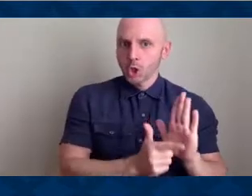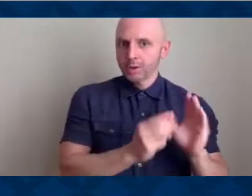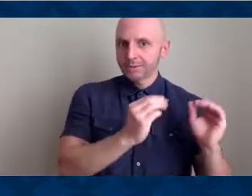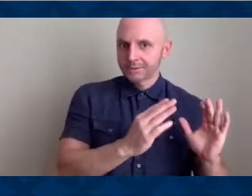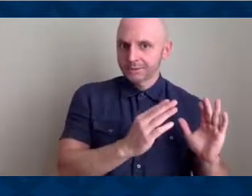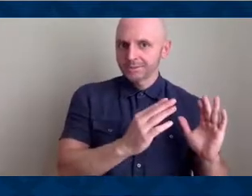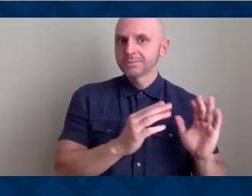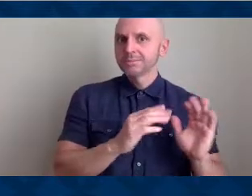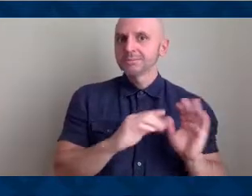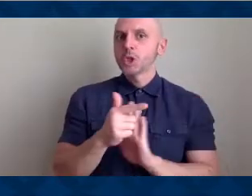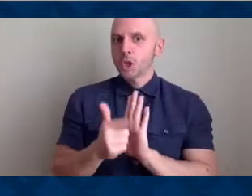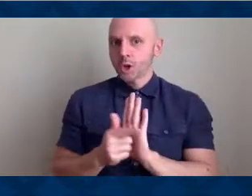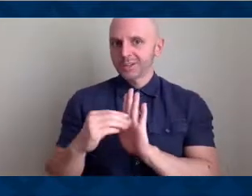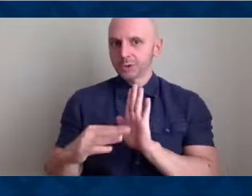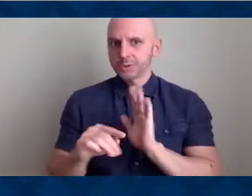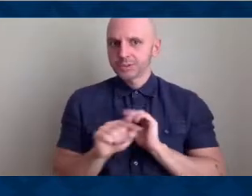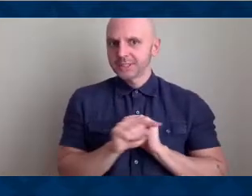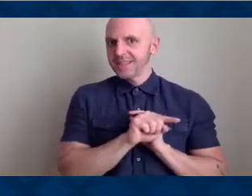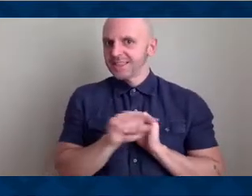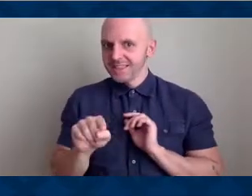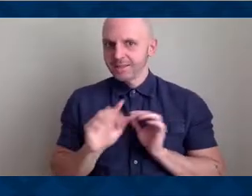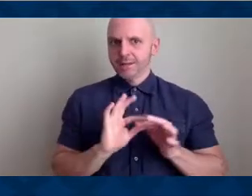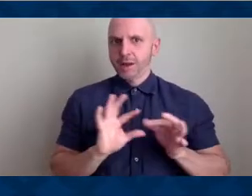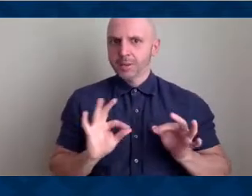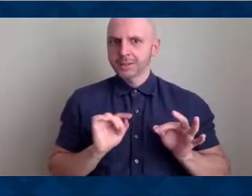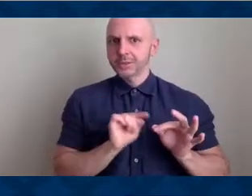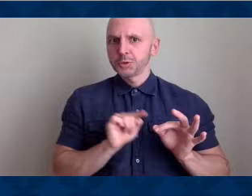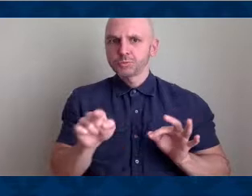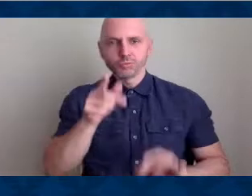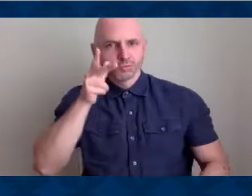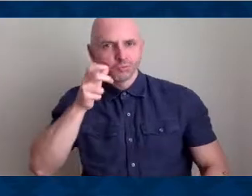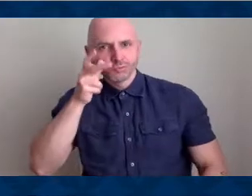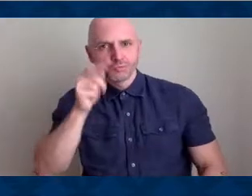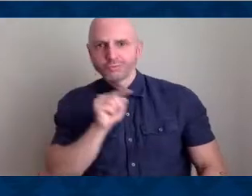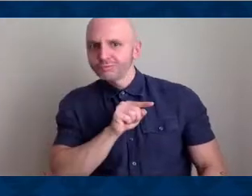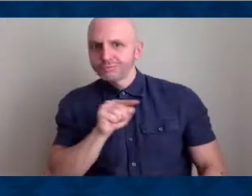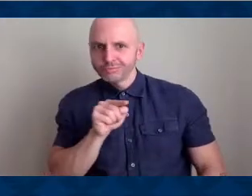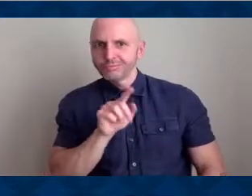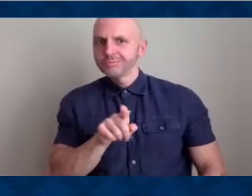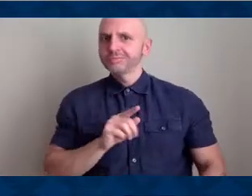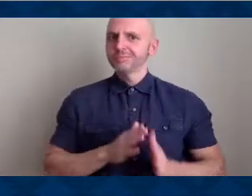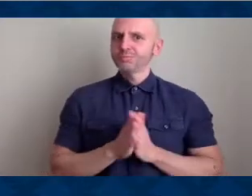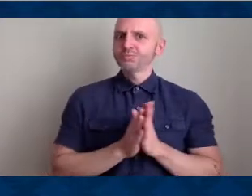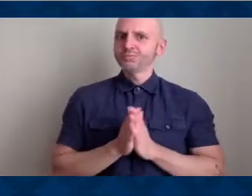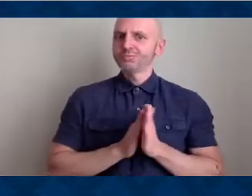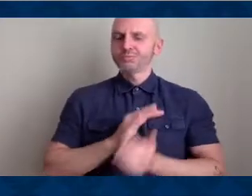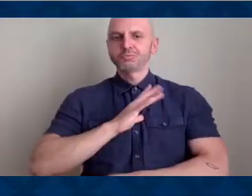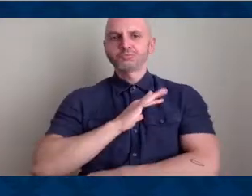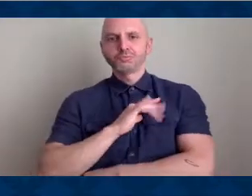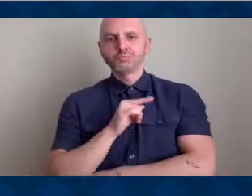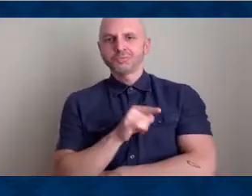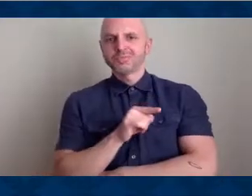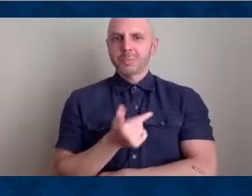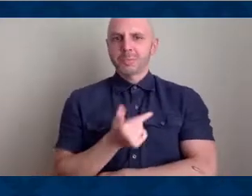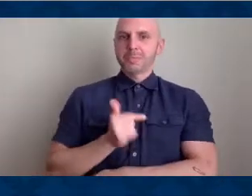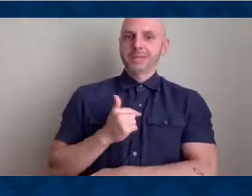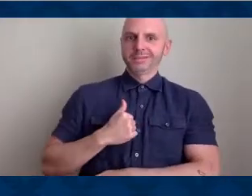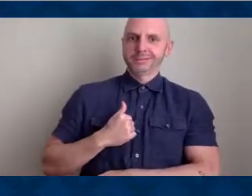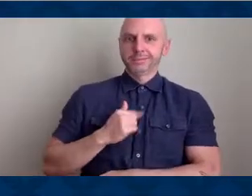going to be more interesting for you to hear about their work and their experiences than just from the old